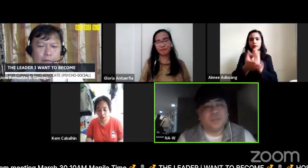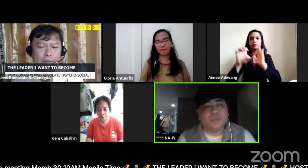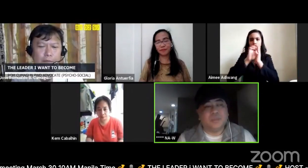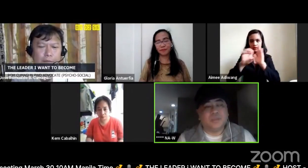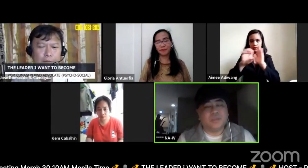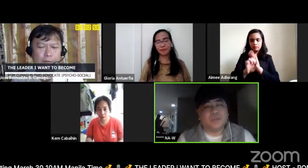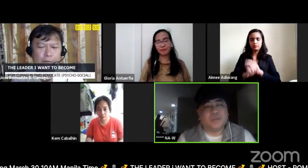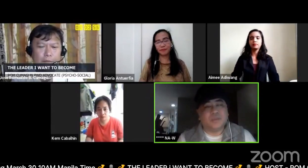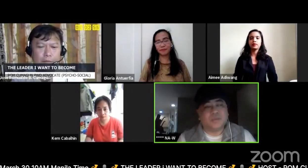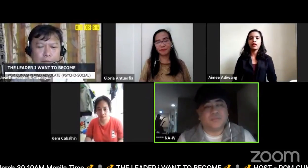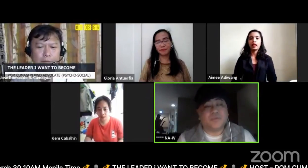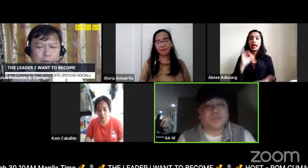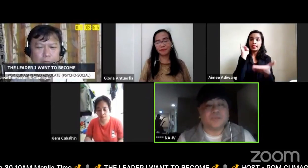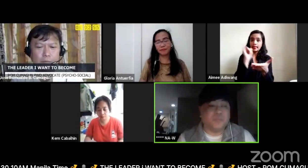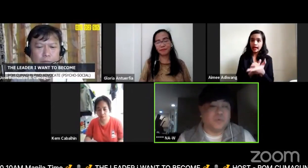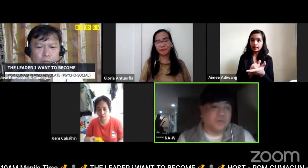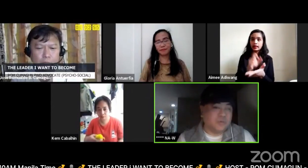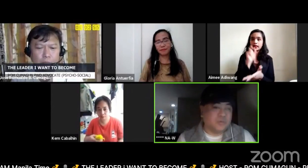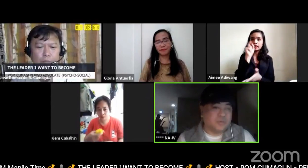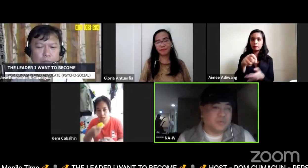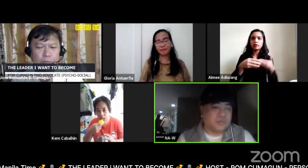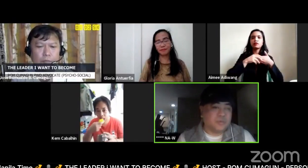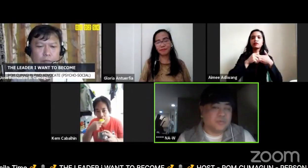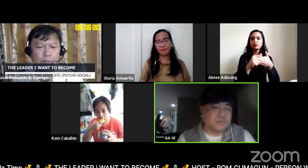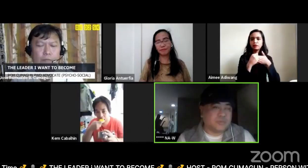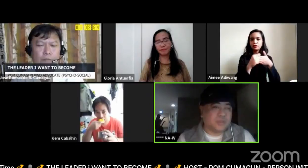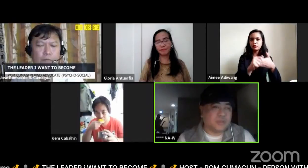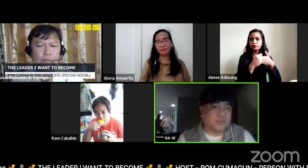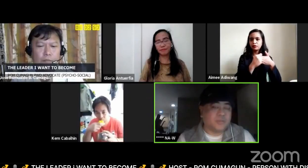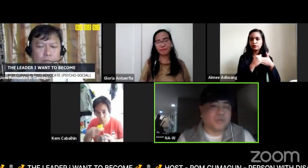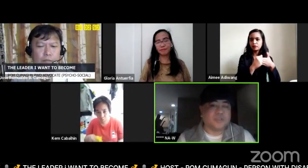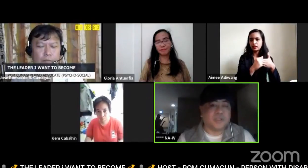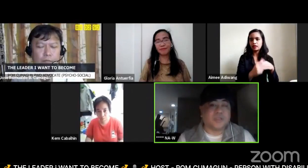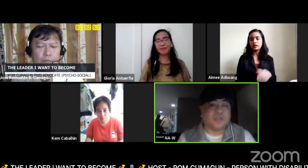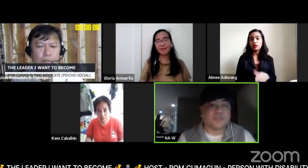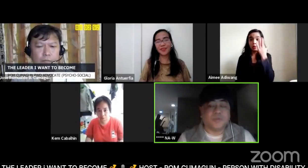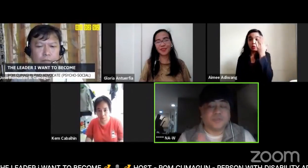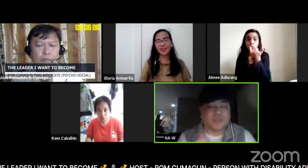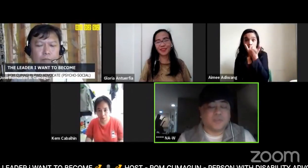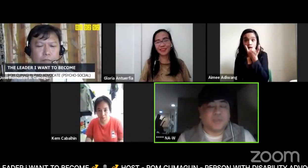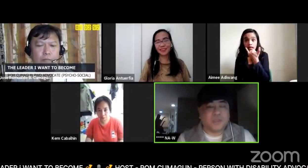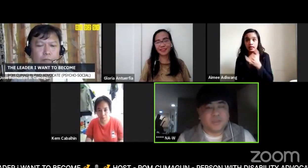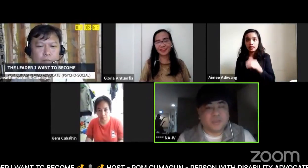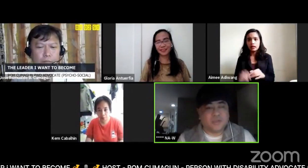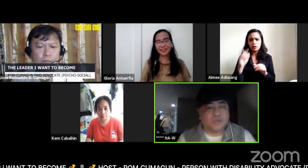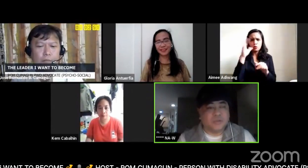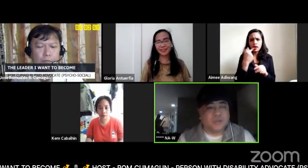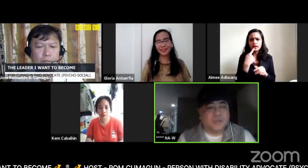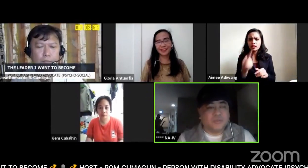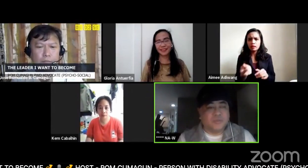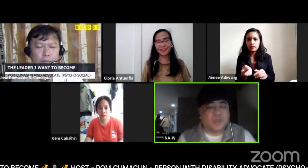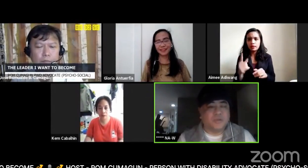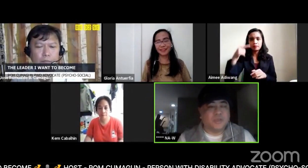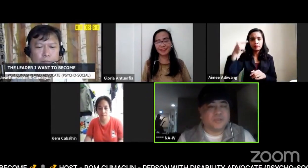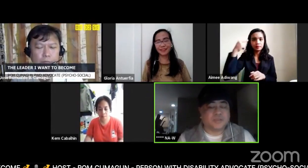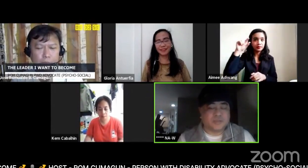should be flexible, because the techniques mo, yung sinasabi nga ni Glo,